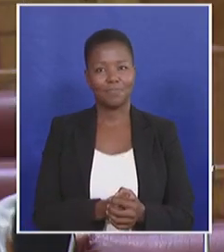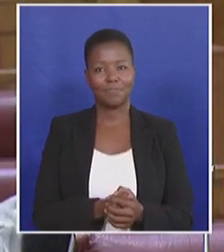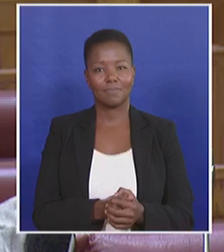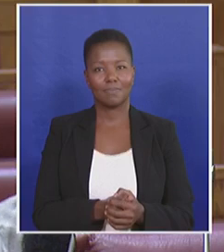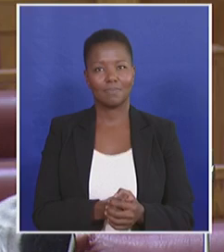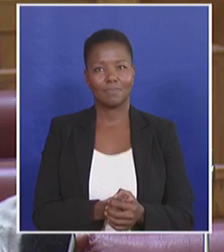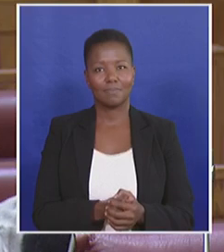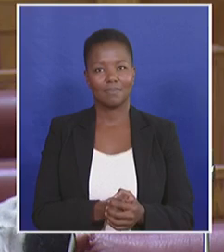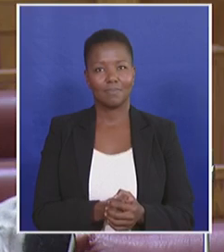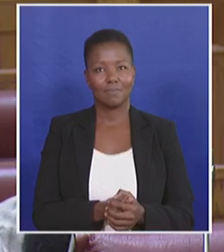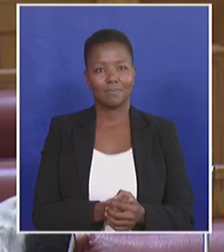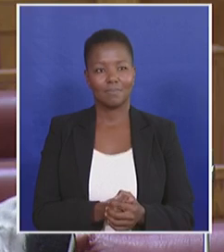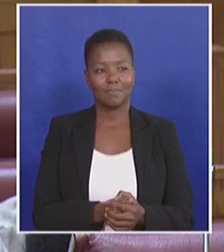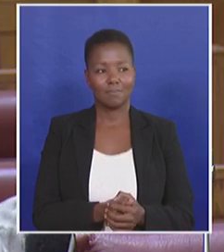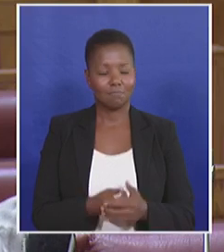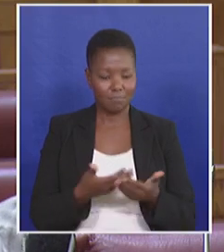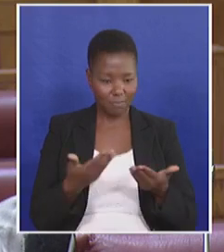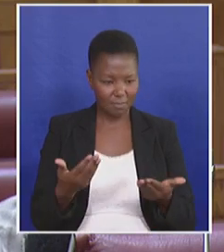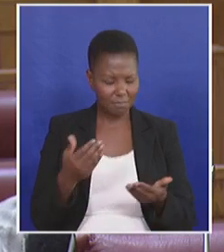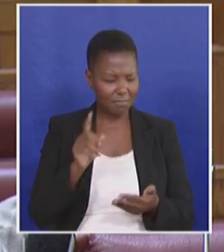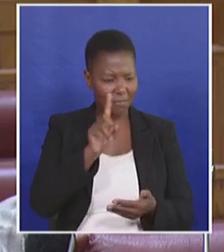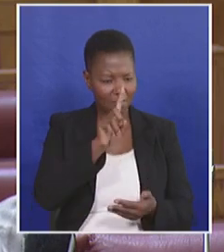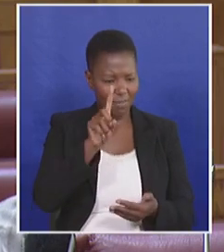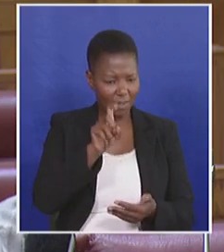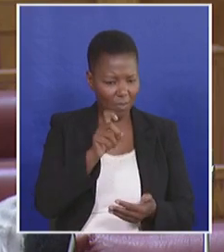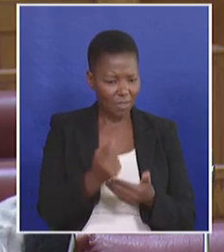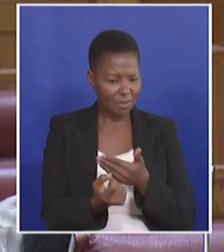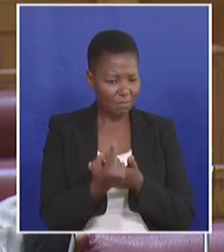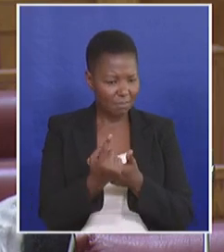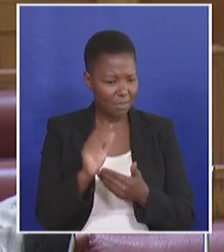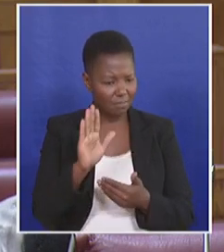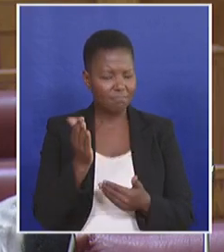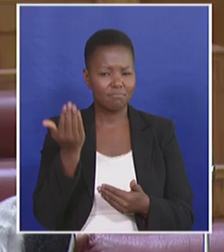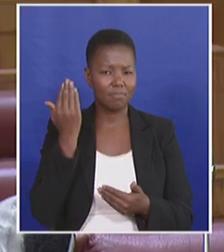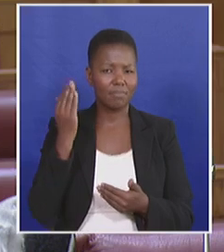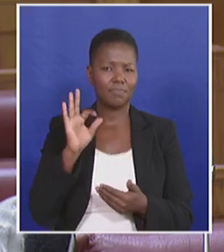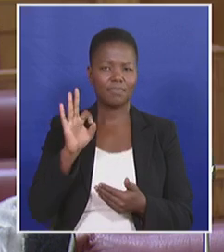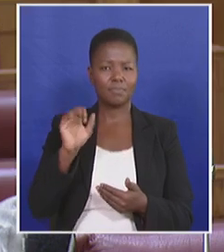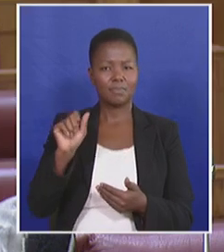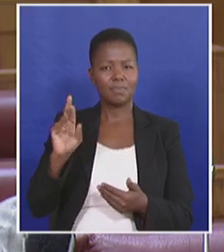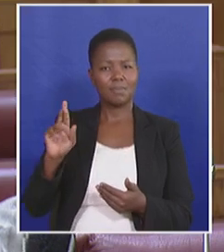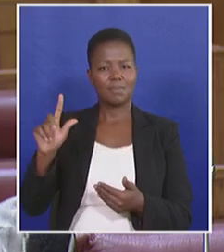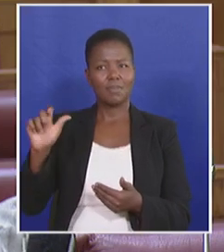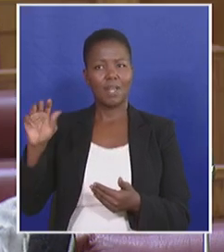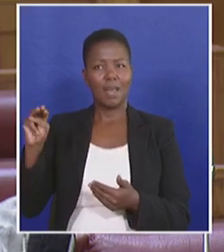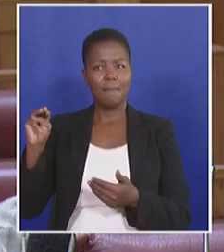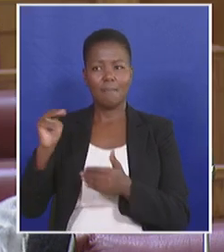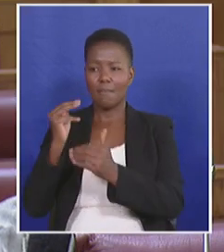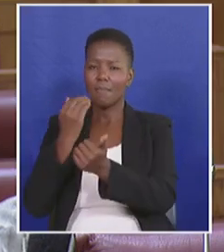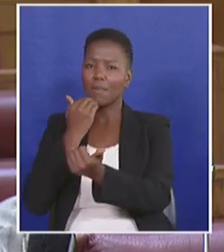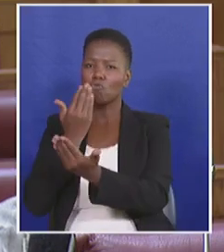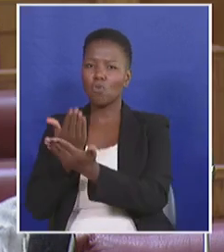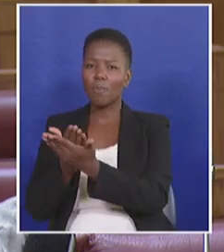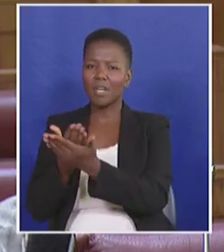No, in regard to the question of the Farnham recommendation specifically, or arising out